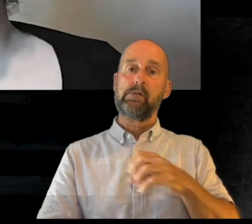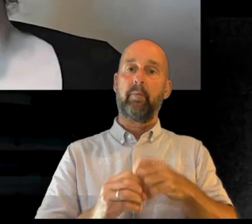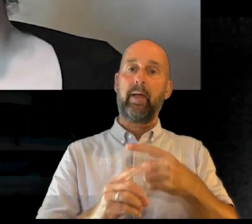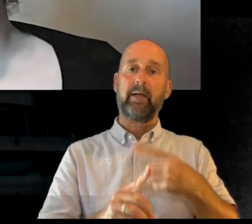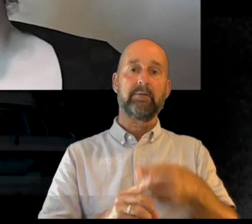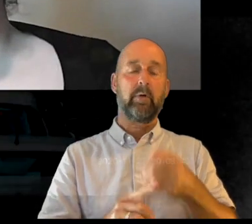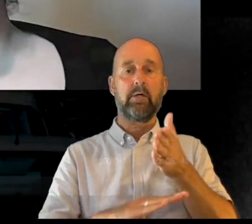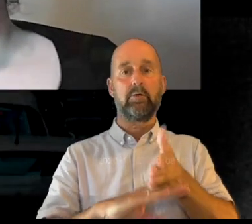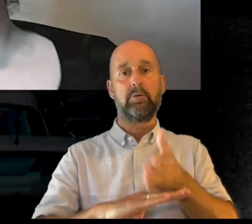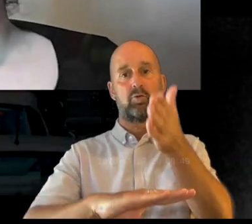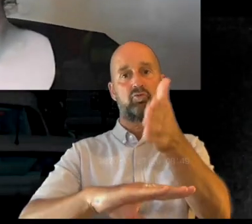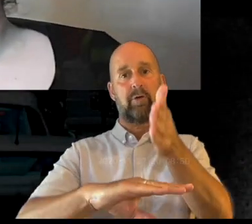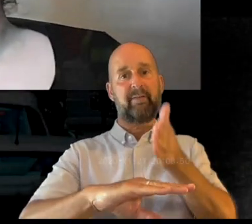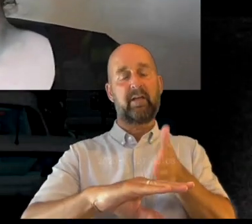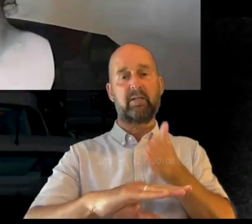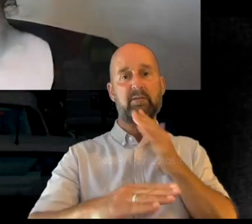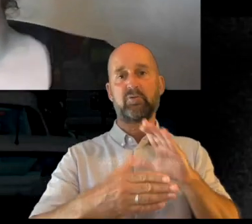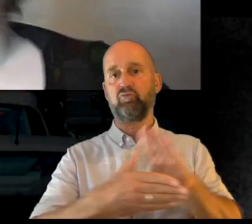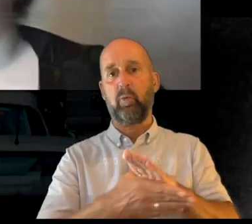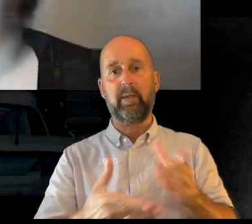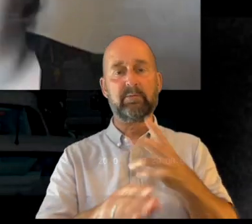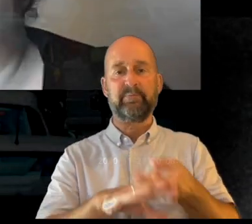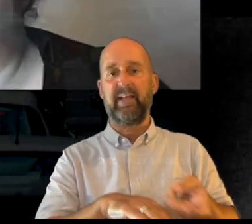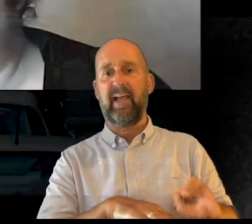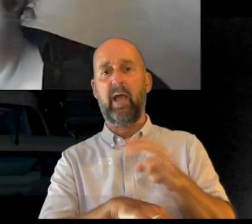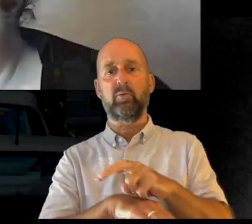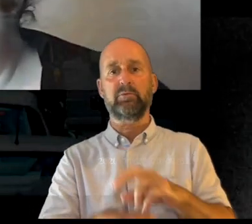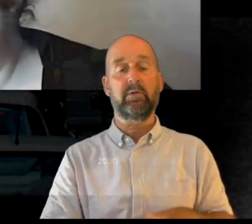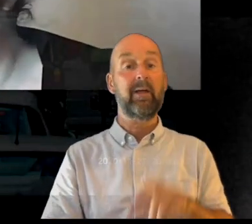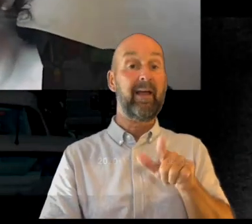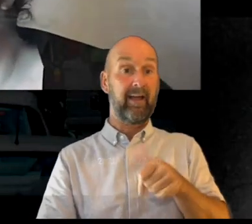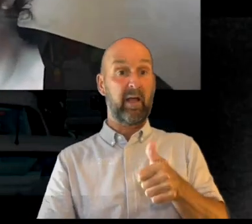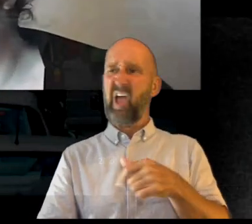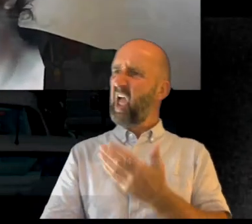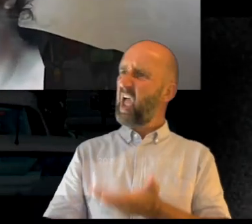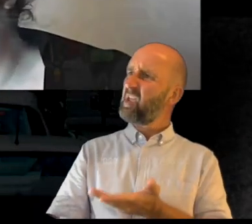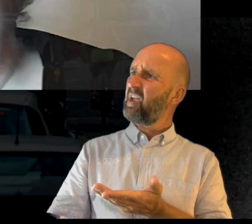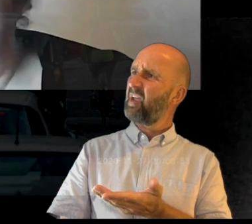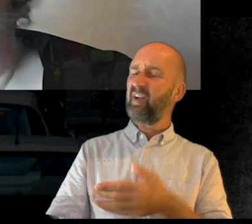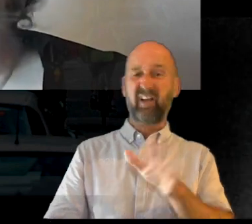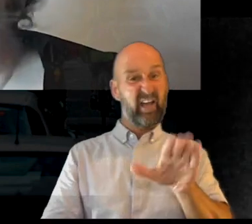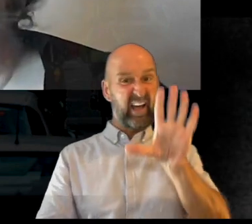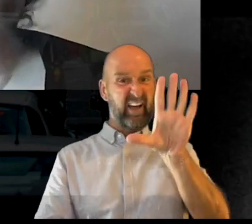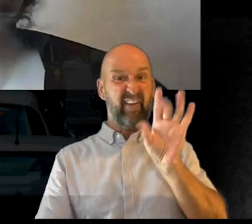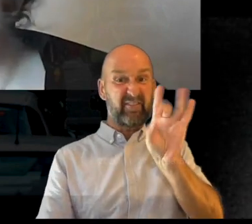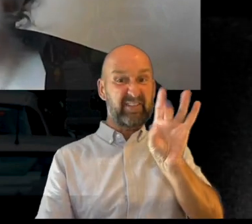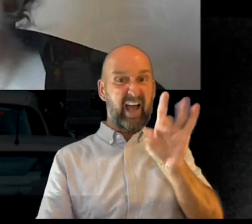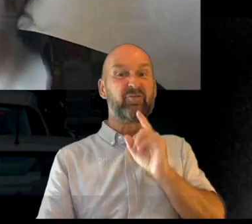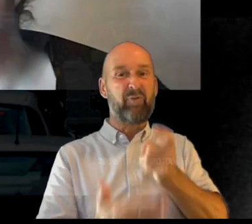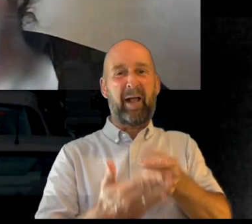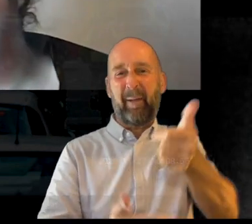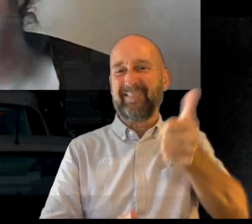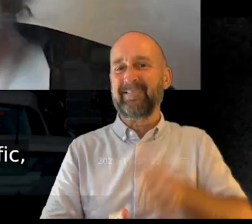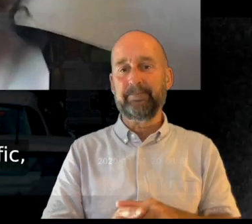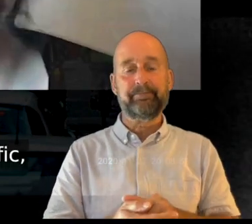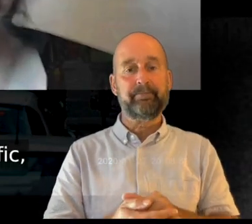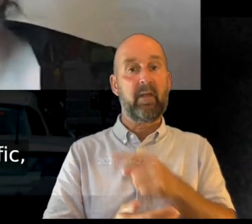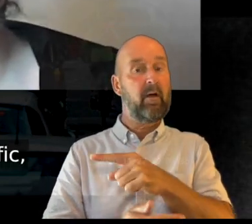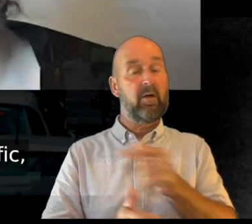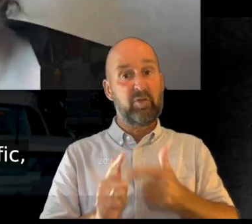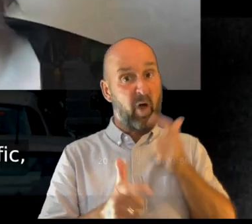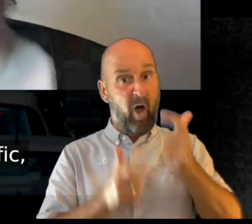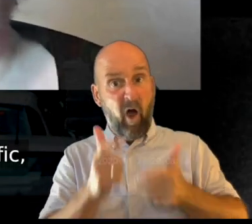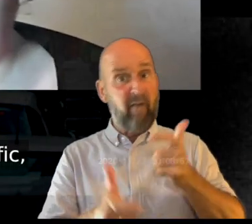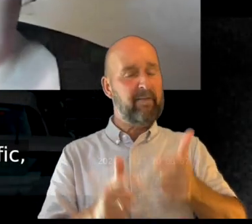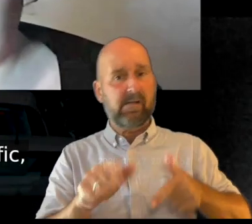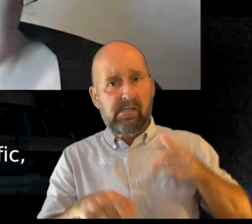in the stationary traffic. Screw this. She gets out. Hey! 5 stars, would recommend. And she's